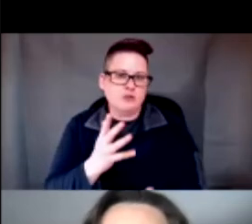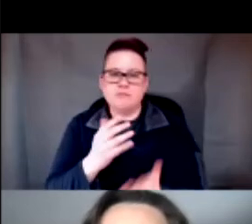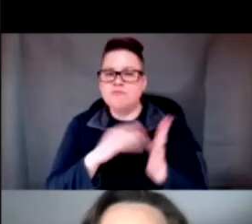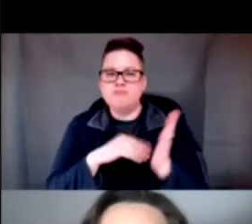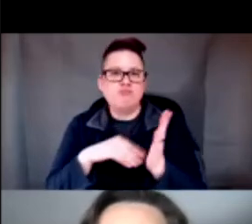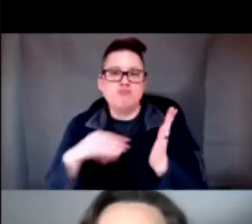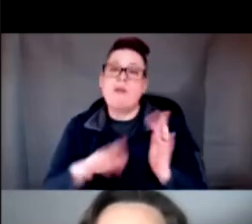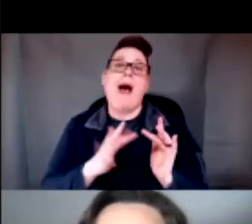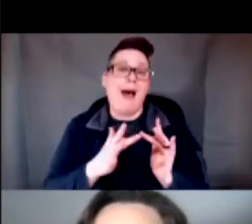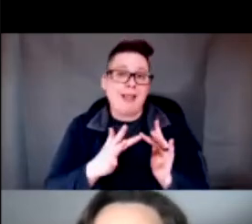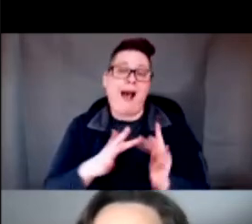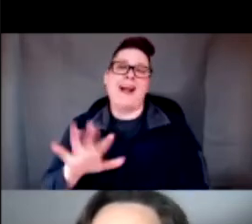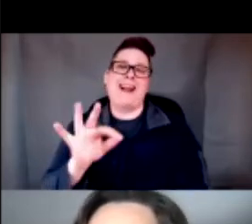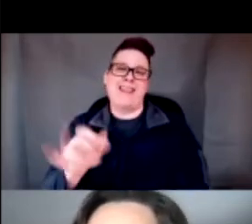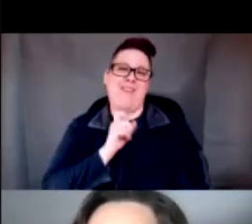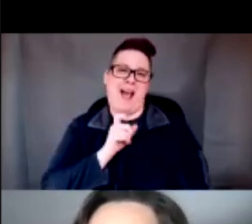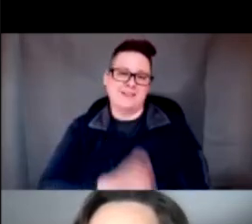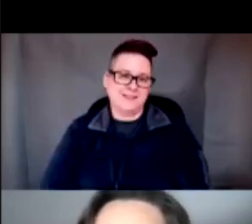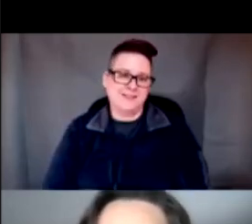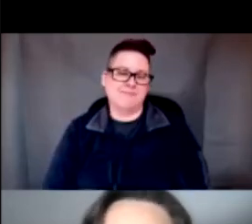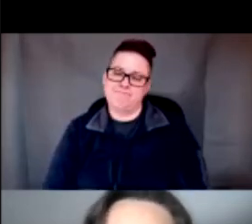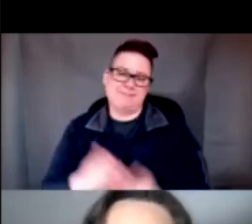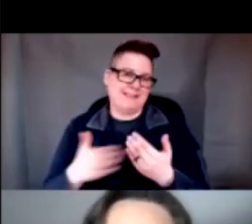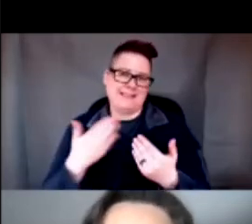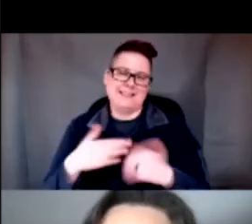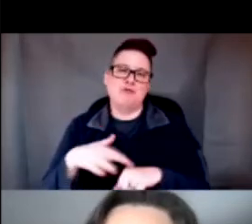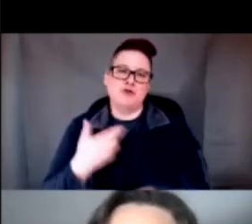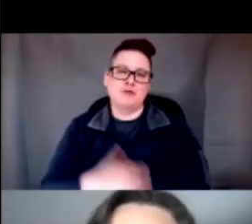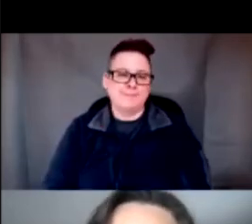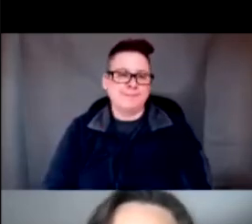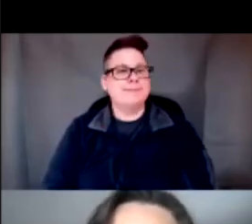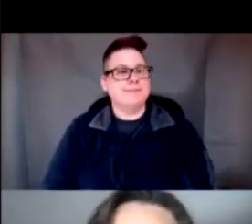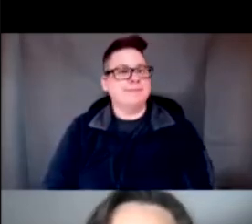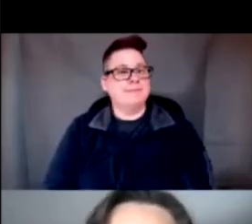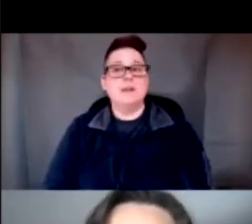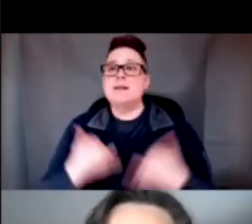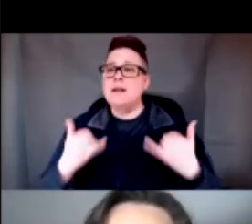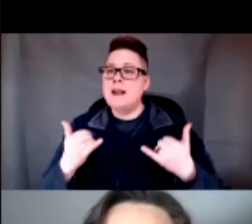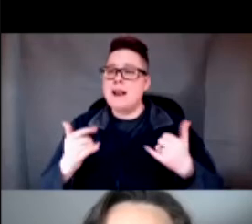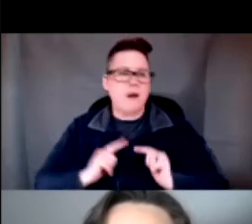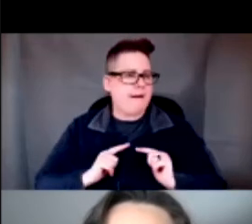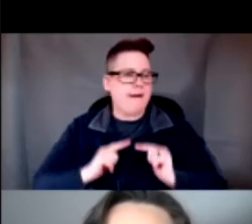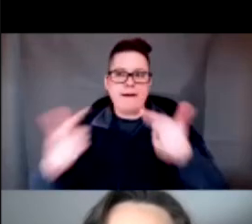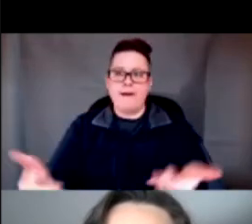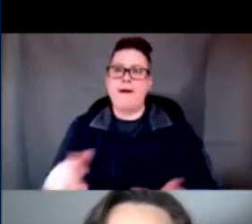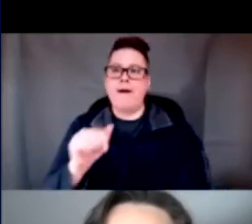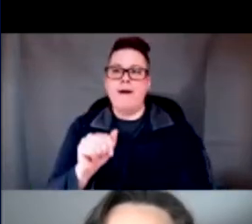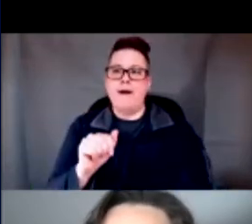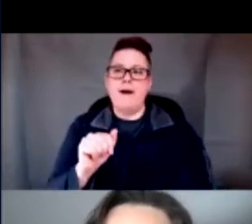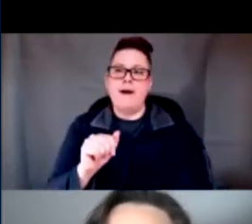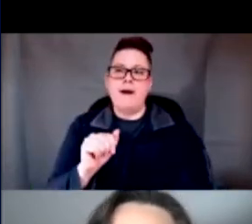out online and faxed to us. So easy to refer. And with that, I will pass it on to Eileen Steinchen.